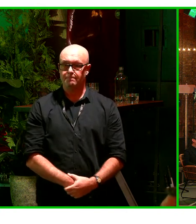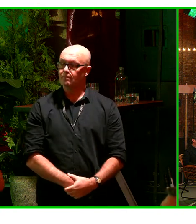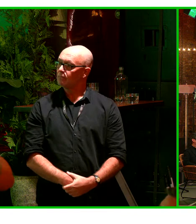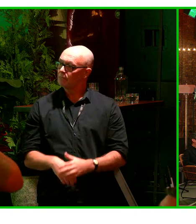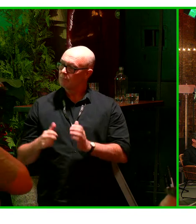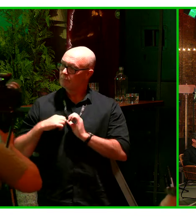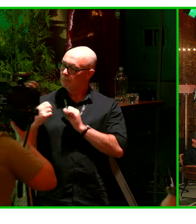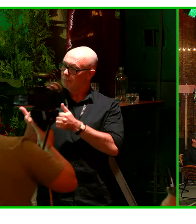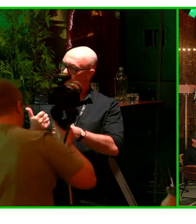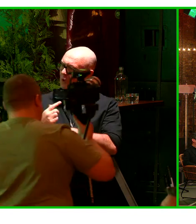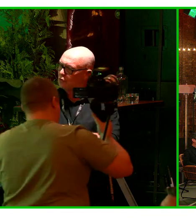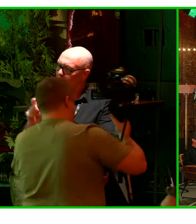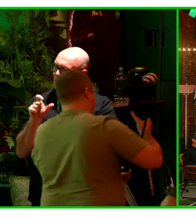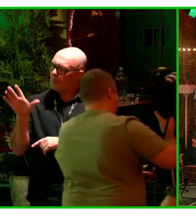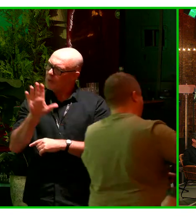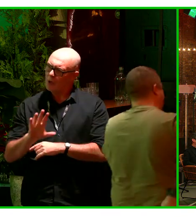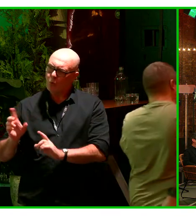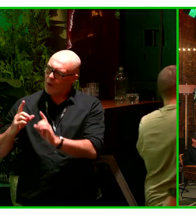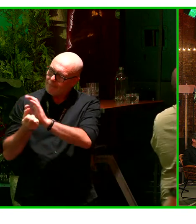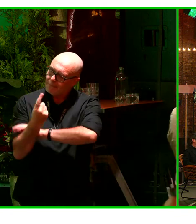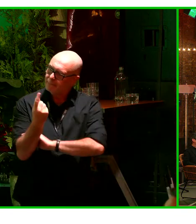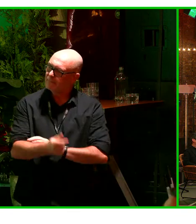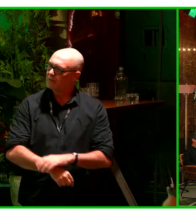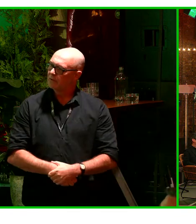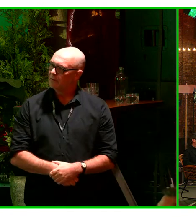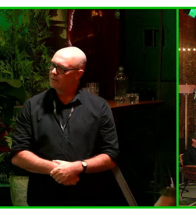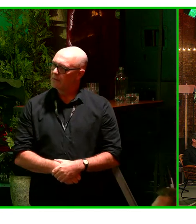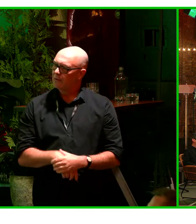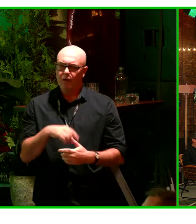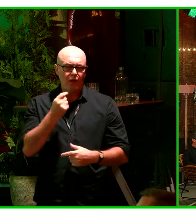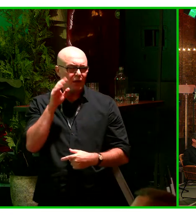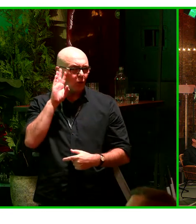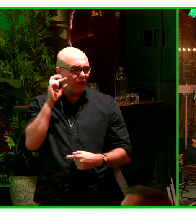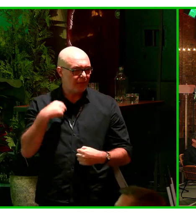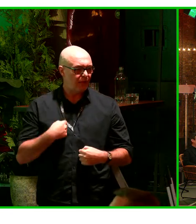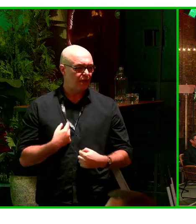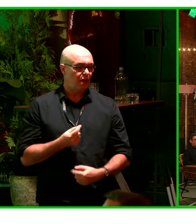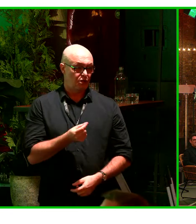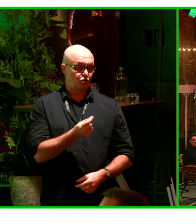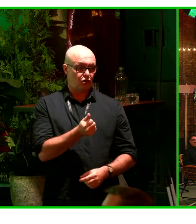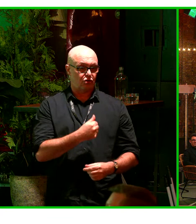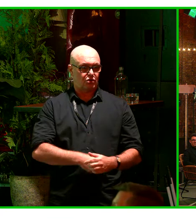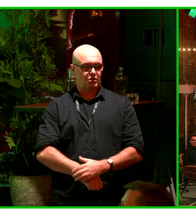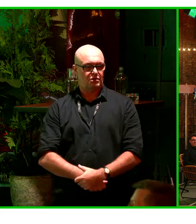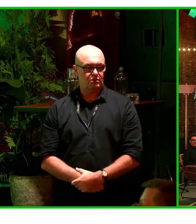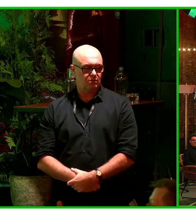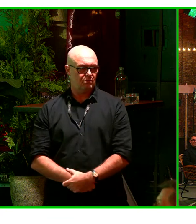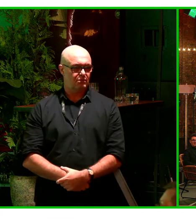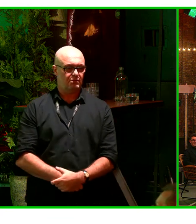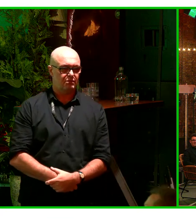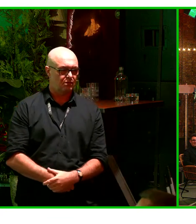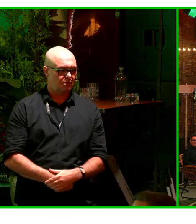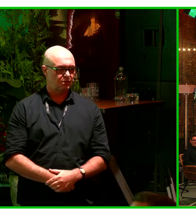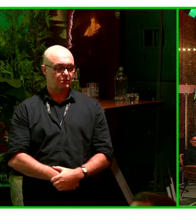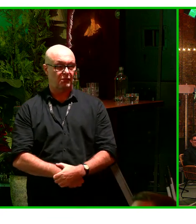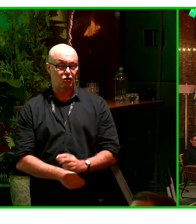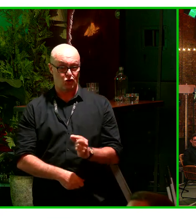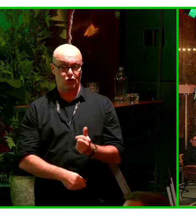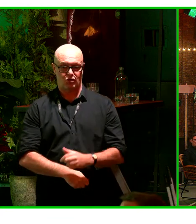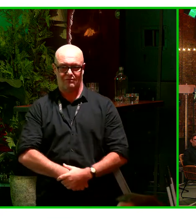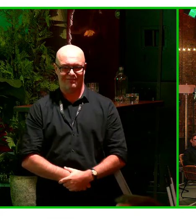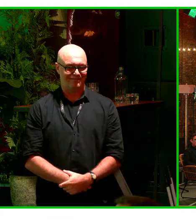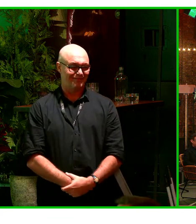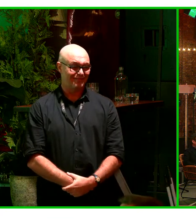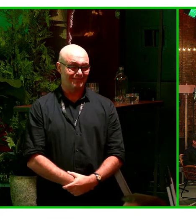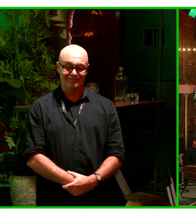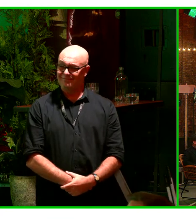about Cumbria. What's going on? Yeah, look, can you hear me, first of all? Can you hear me out there? Wonderful. I